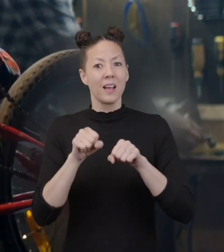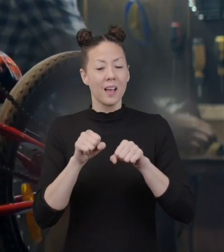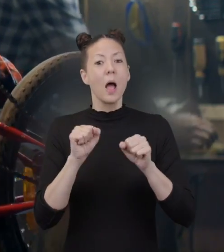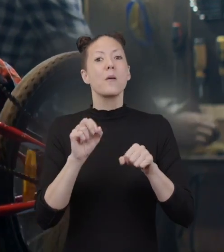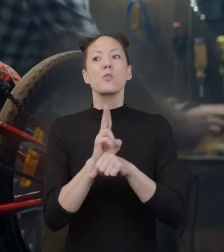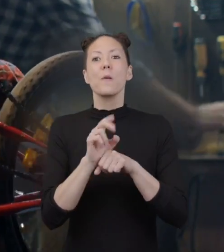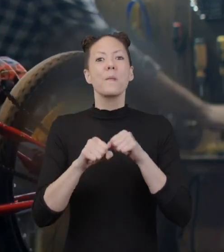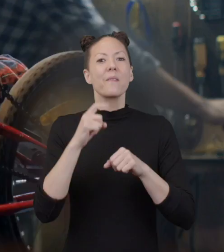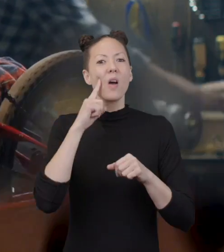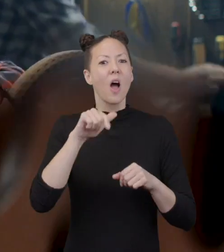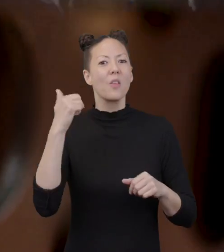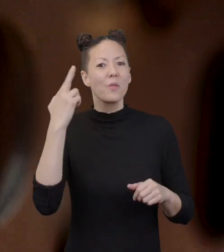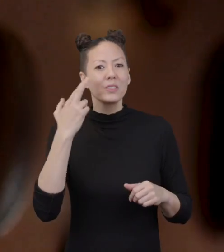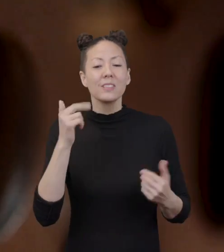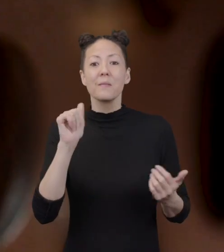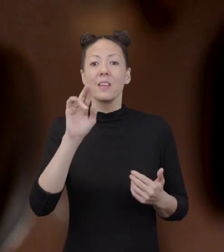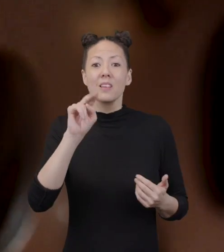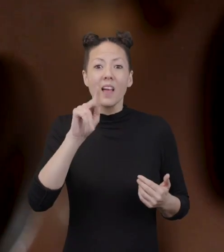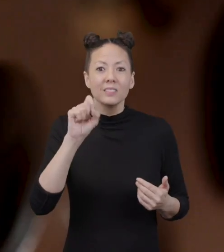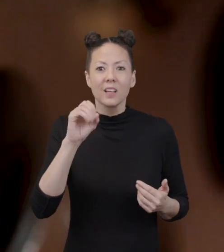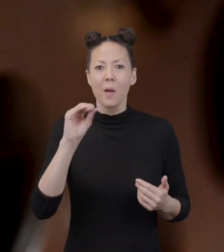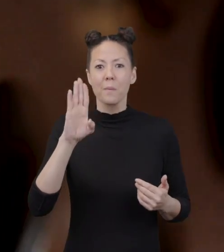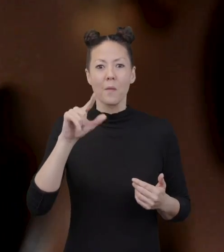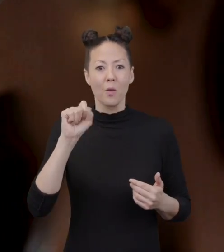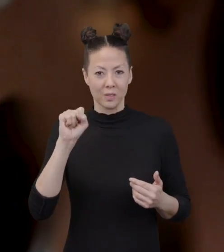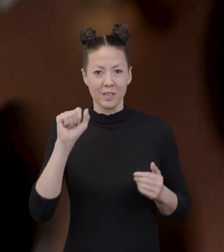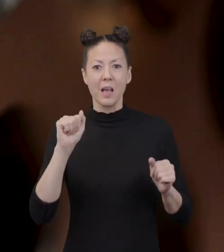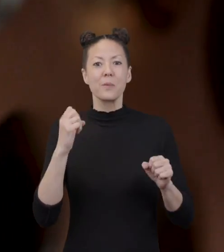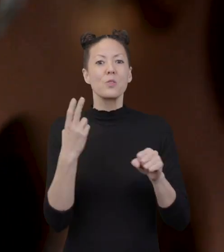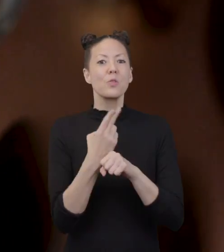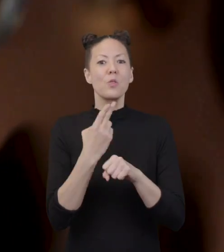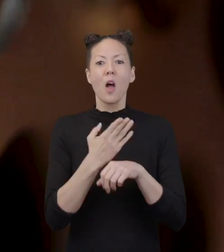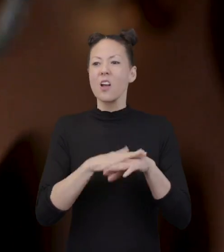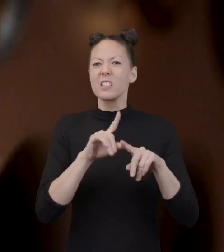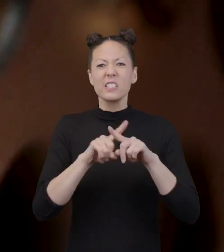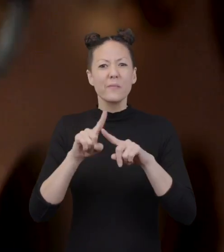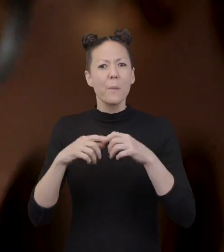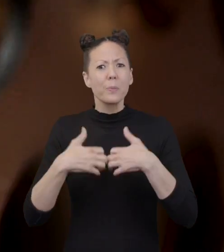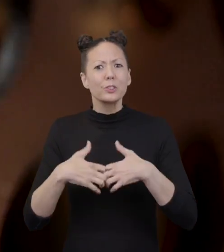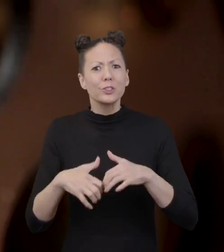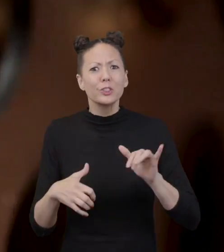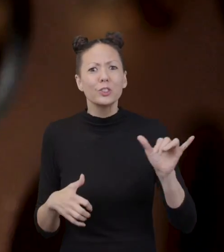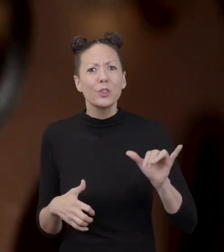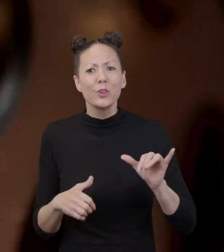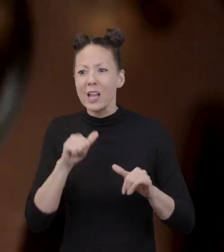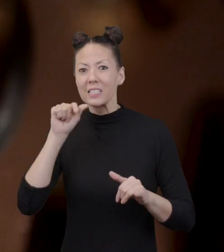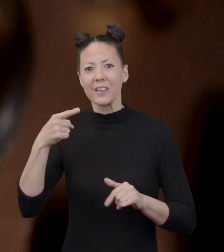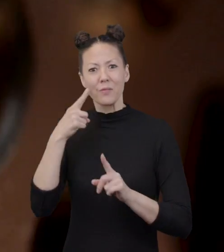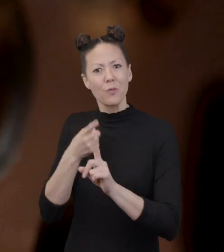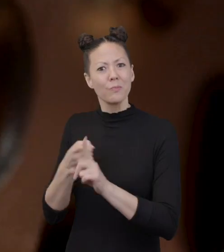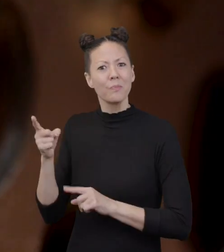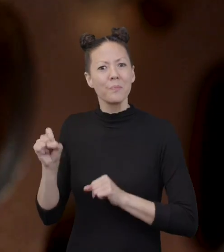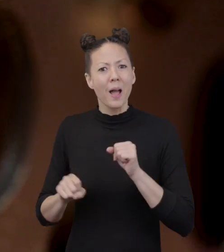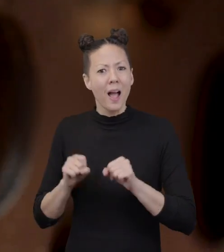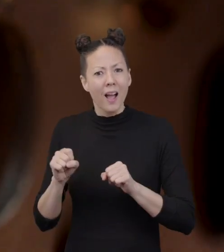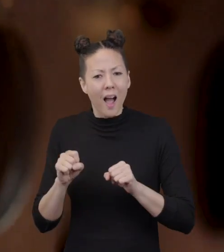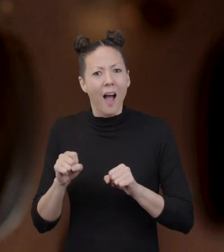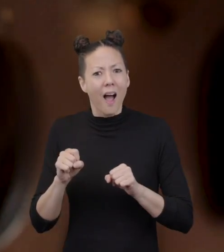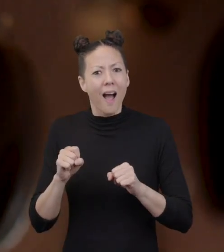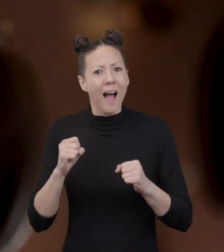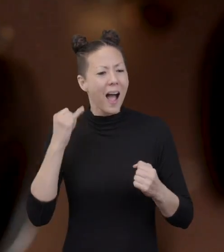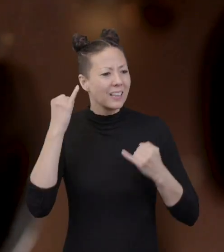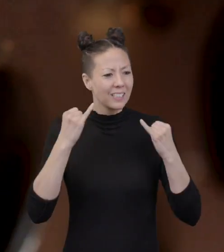bikes. And nuts and bolts from something like a bike can be used on different types of machines. This is the idea